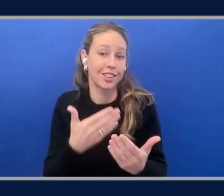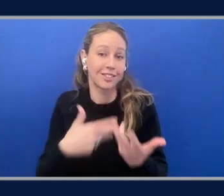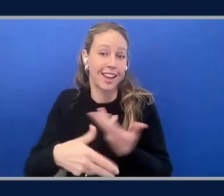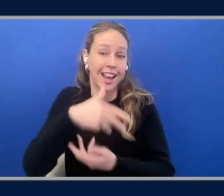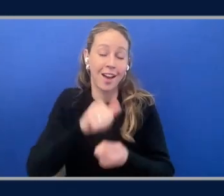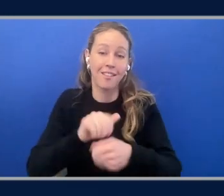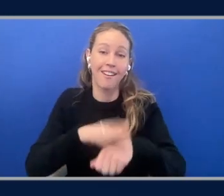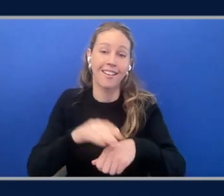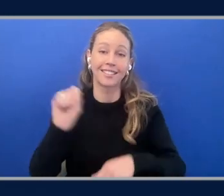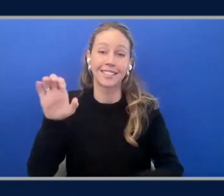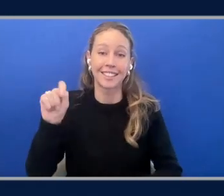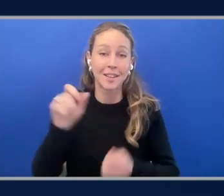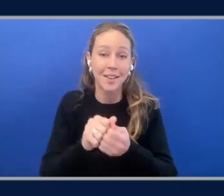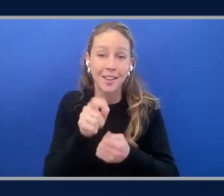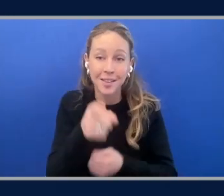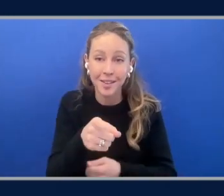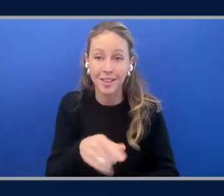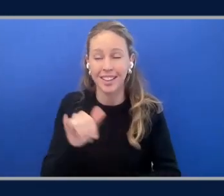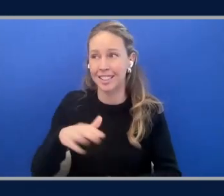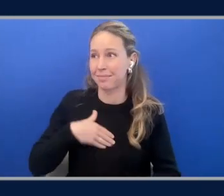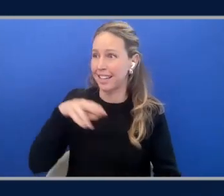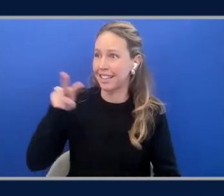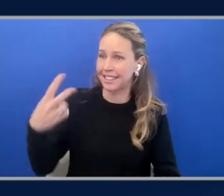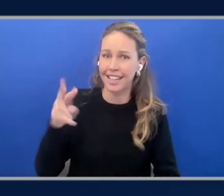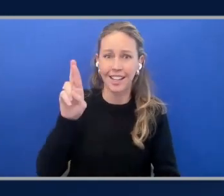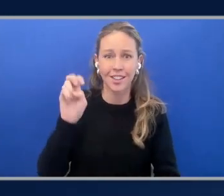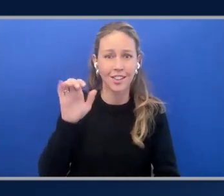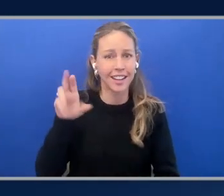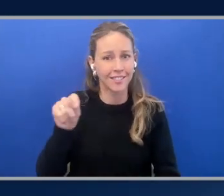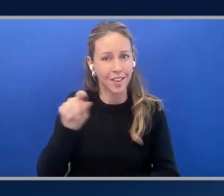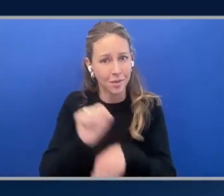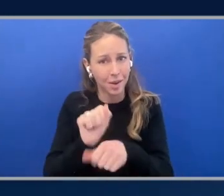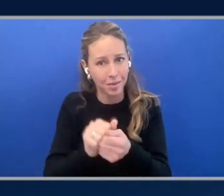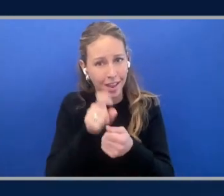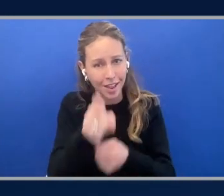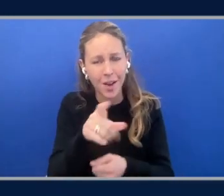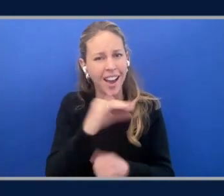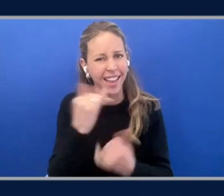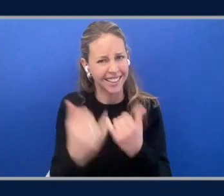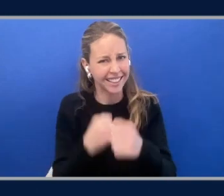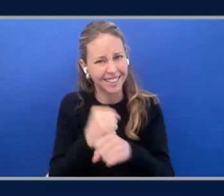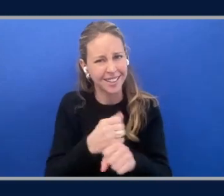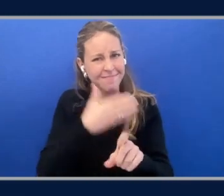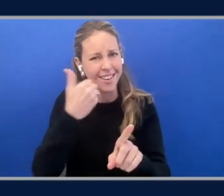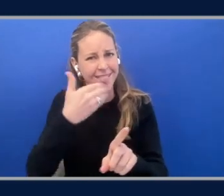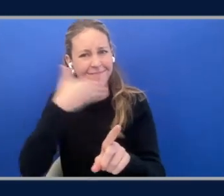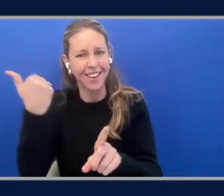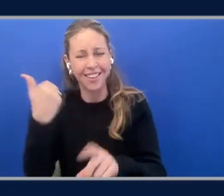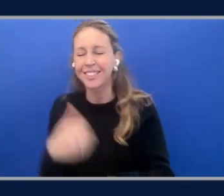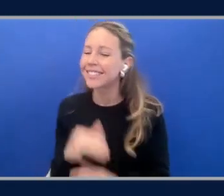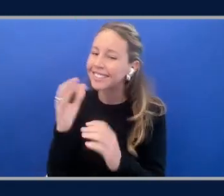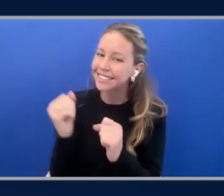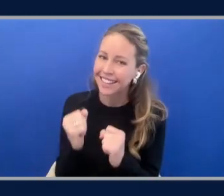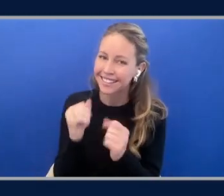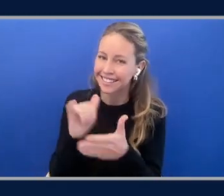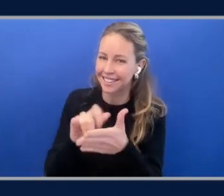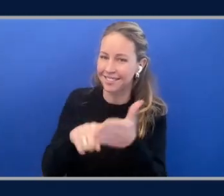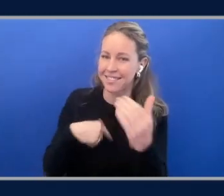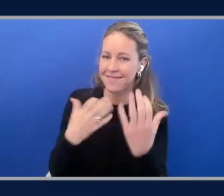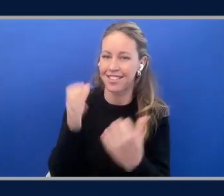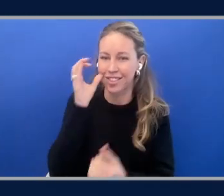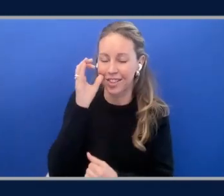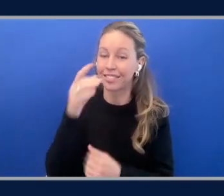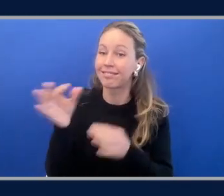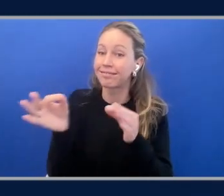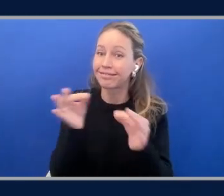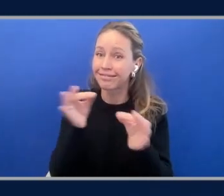you. This is like my second reInvent working with you, and you know what? It just keeps getting better and better. Yes, that's what I like to hear. Tell the folks who you are.